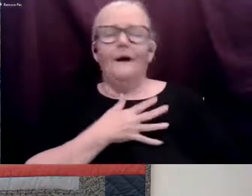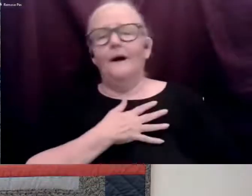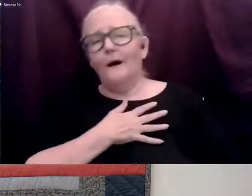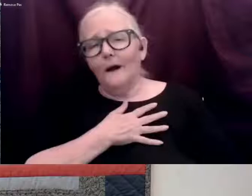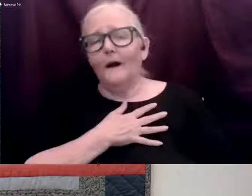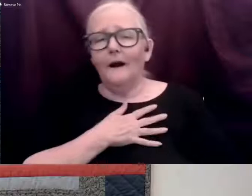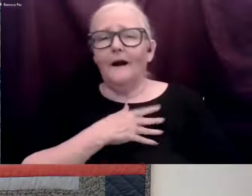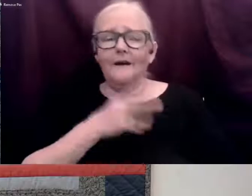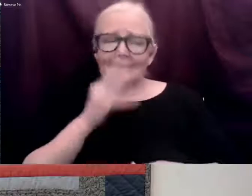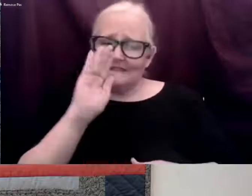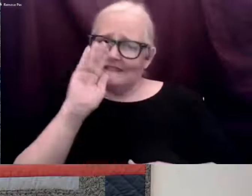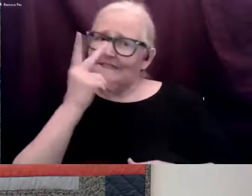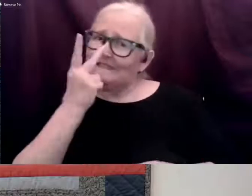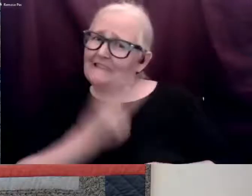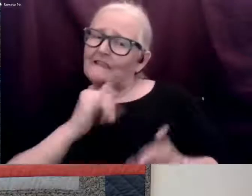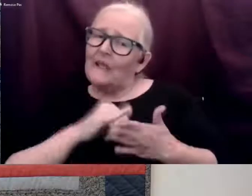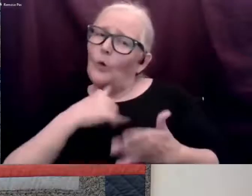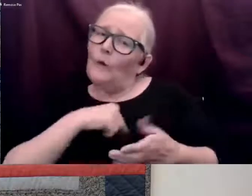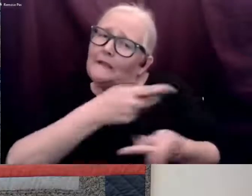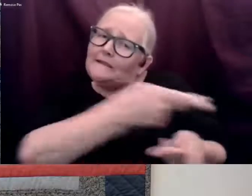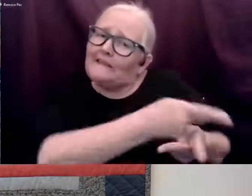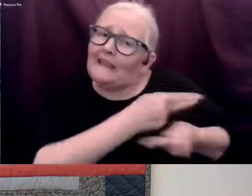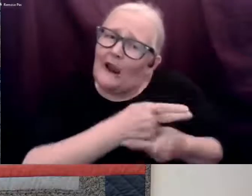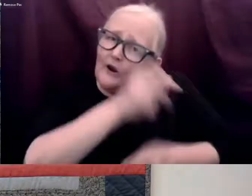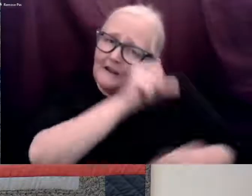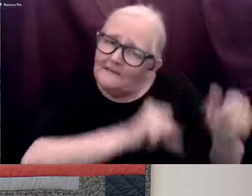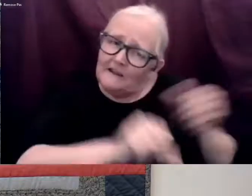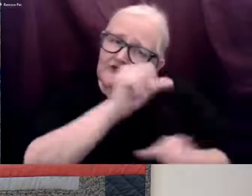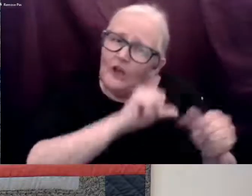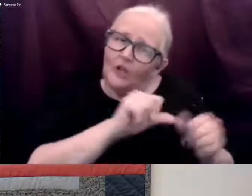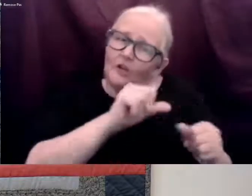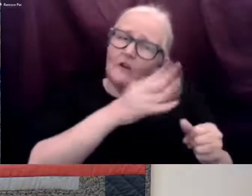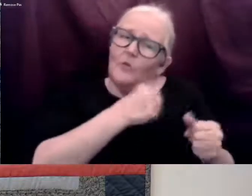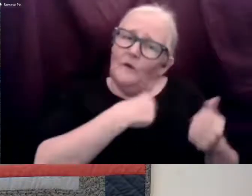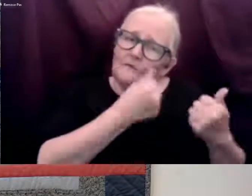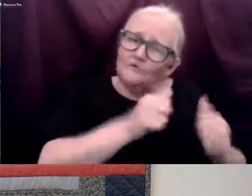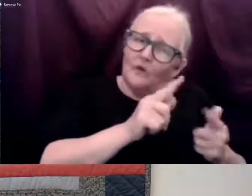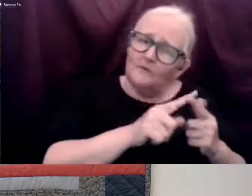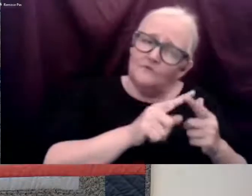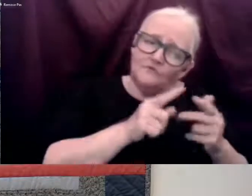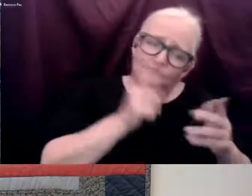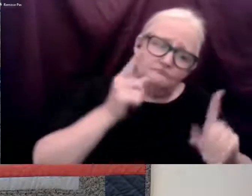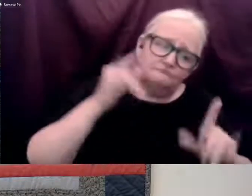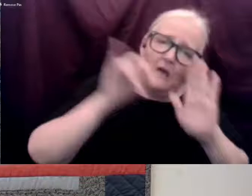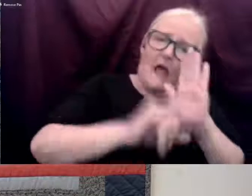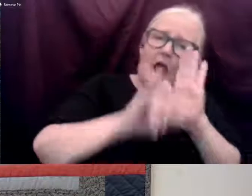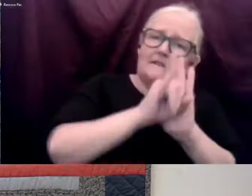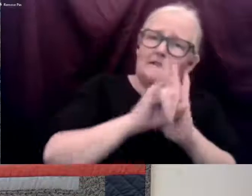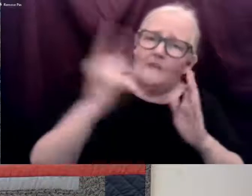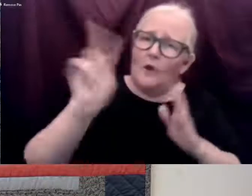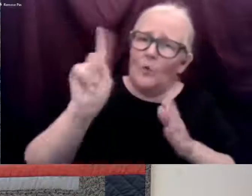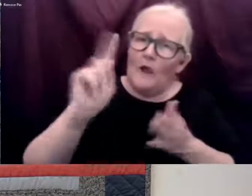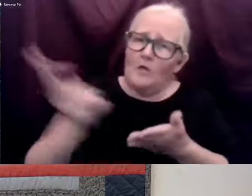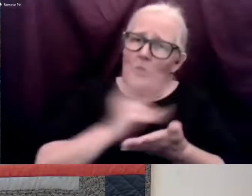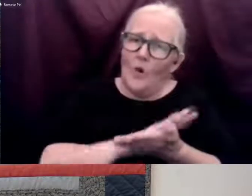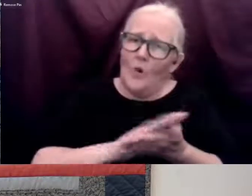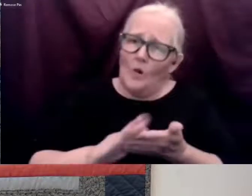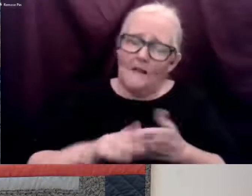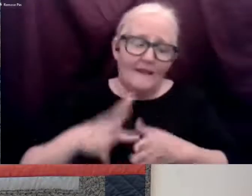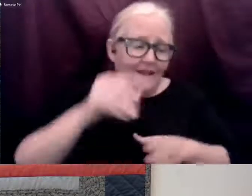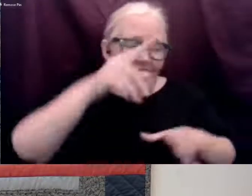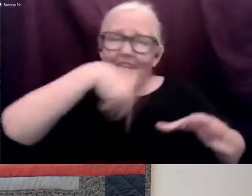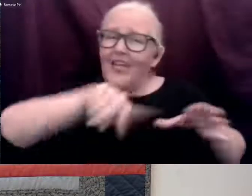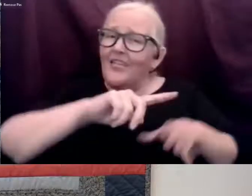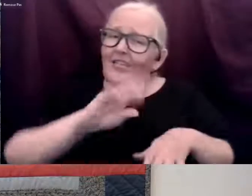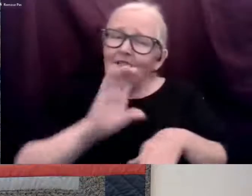things we know as holy. There is a warmth in this congregation that is new to me, a